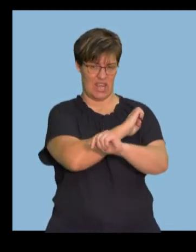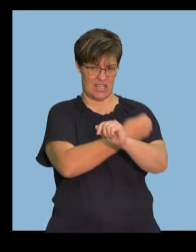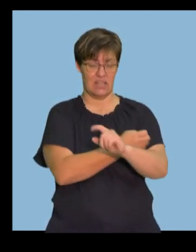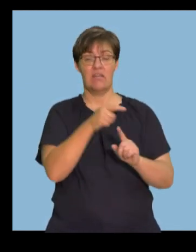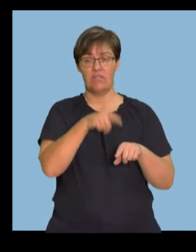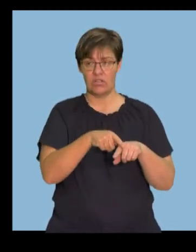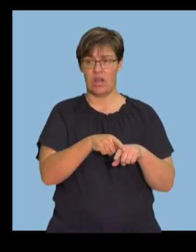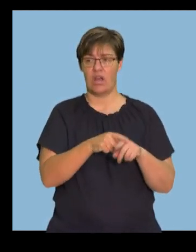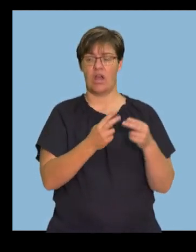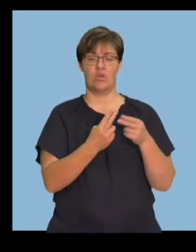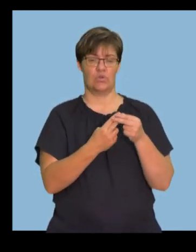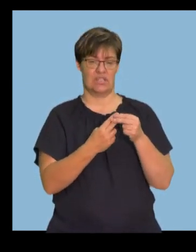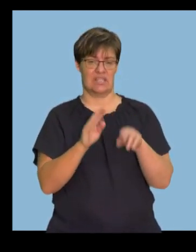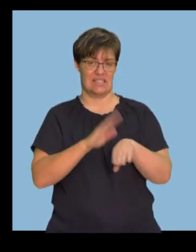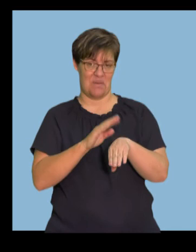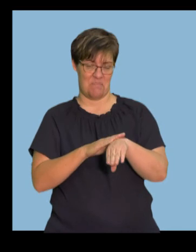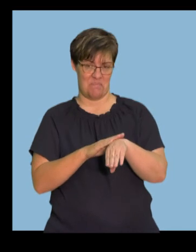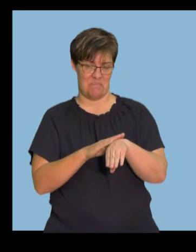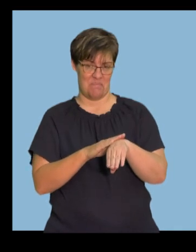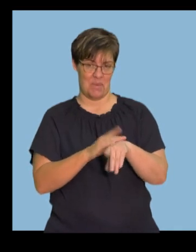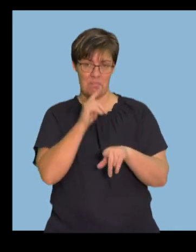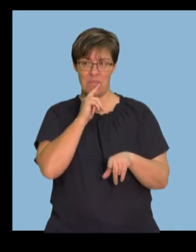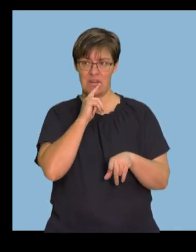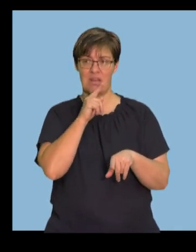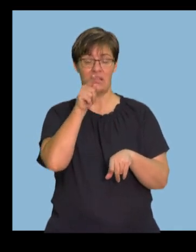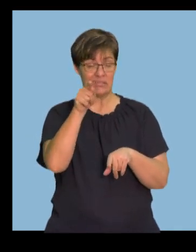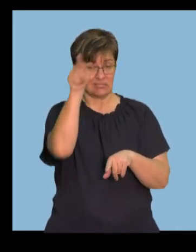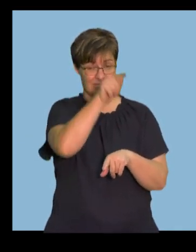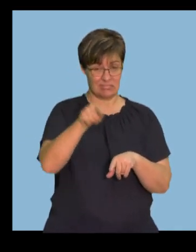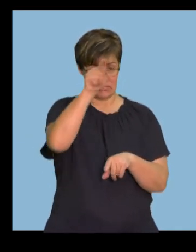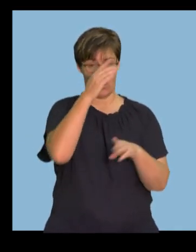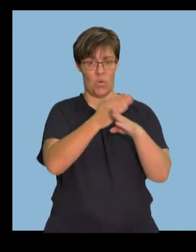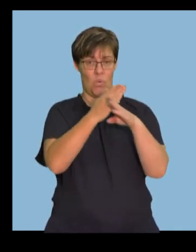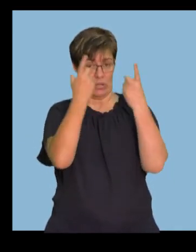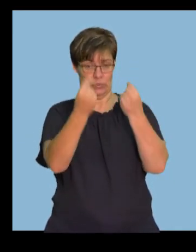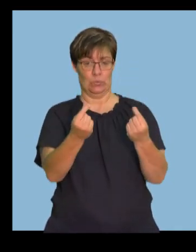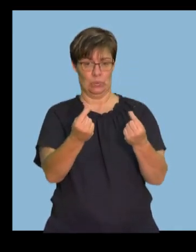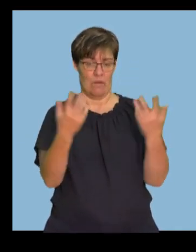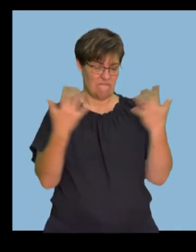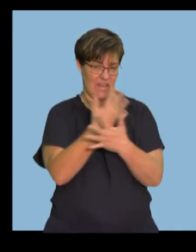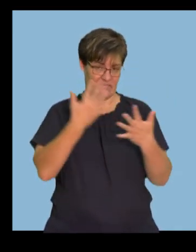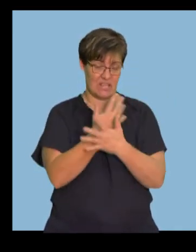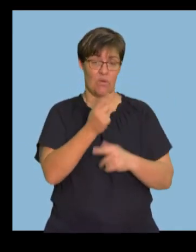per unit time, because this has to do with work done, okay? That's our work